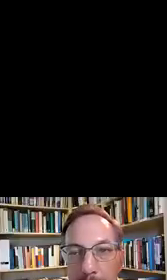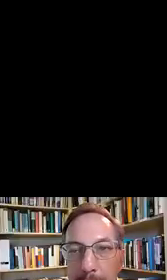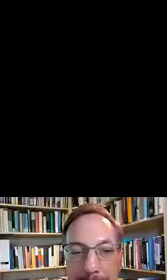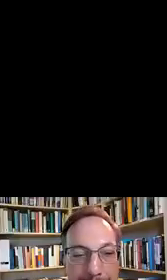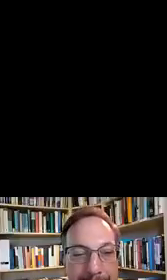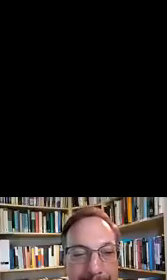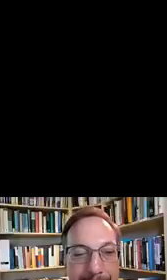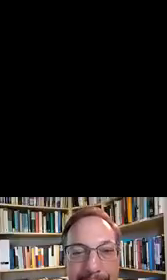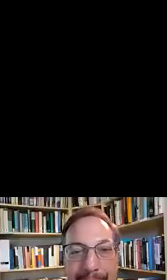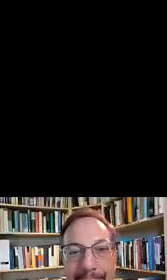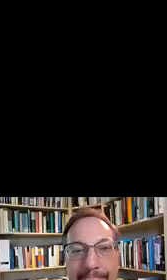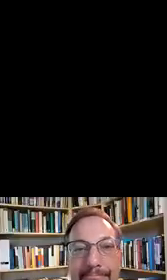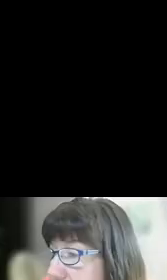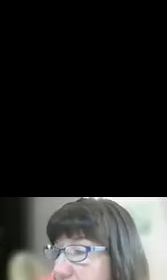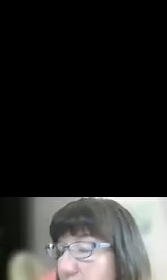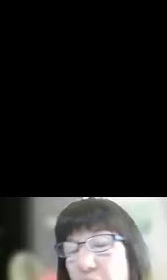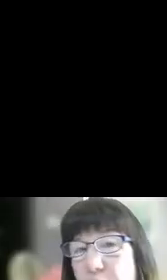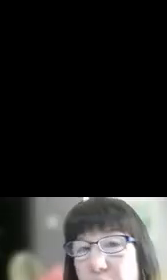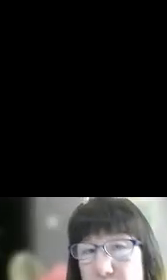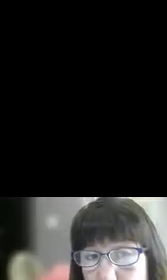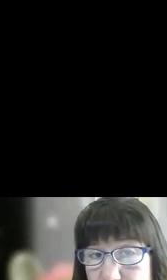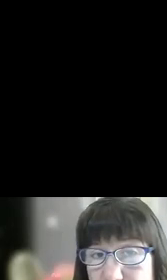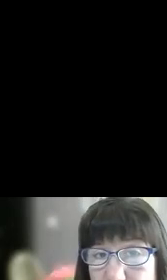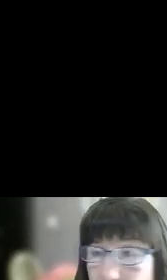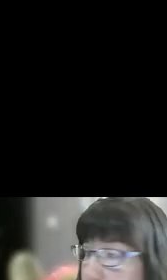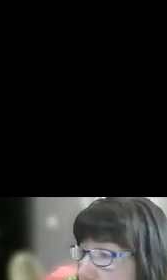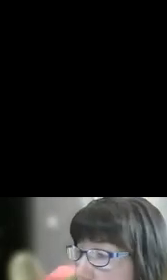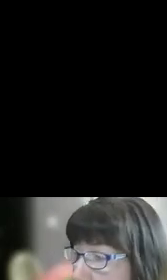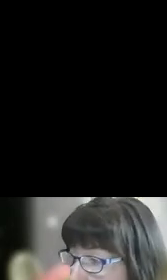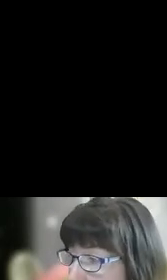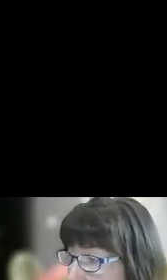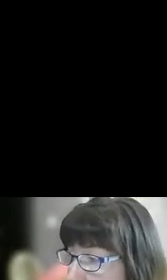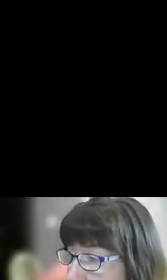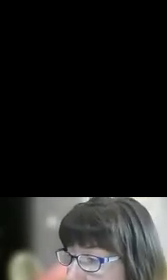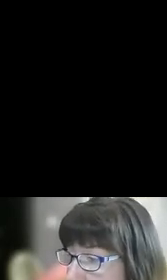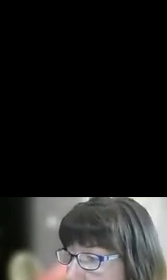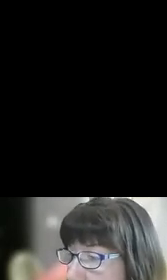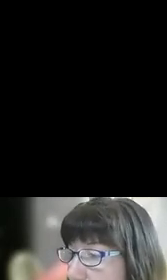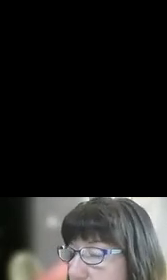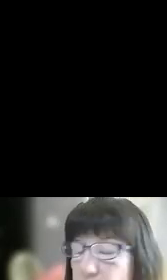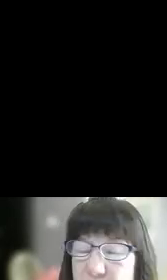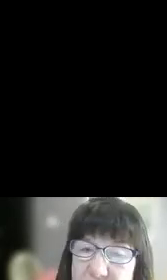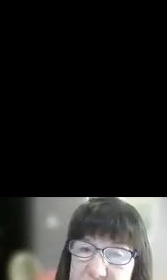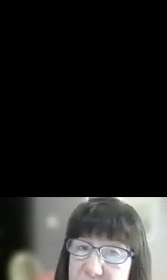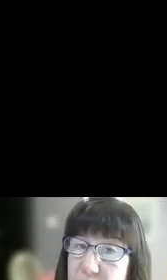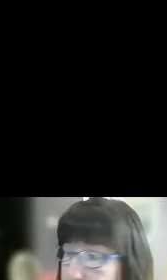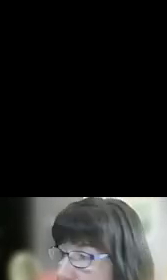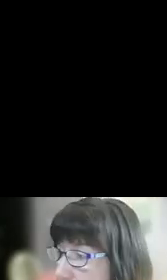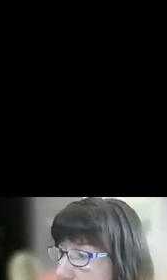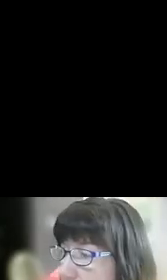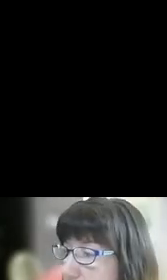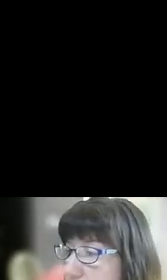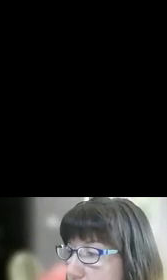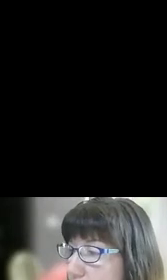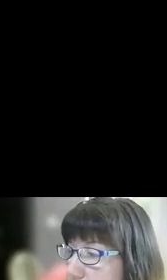Nope, sounds great. Okay, great. There's a question that's come in about co-op opportunities, asking in